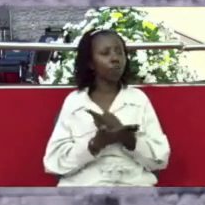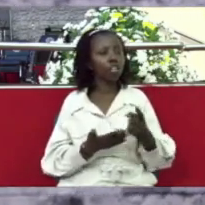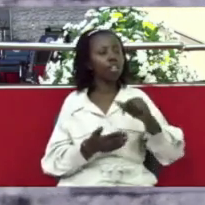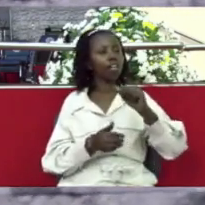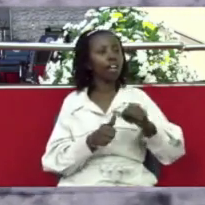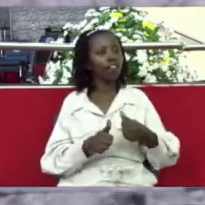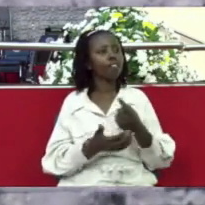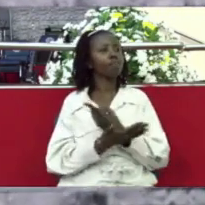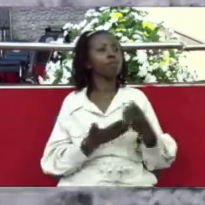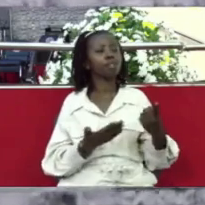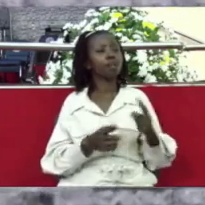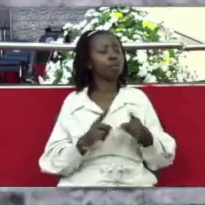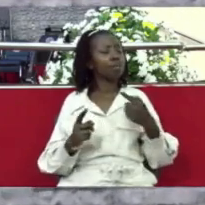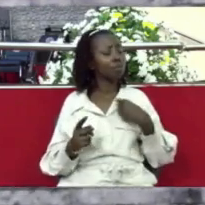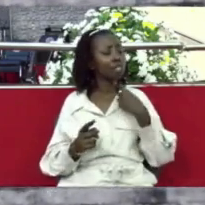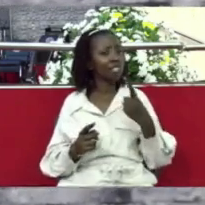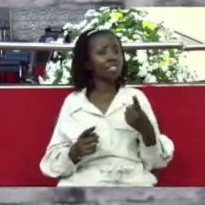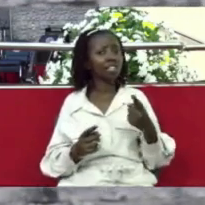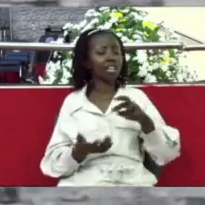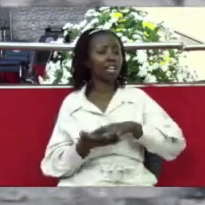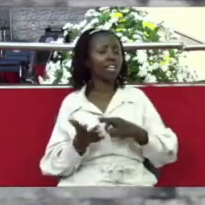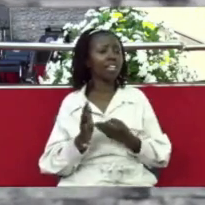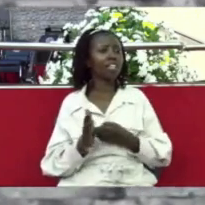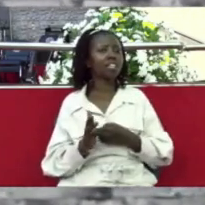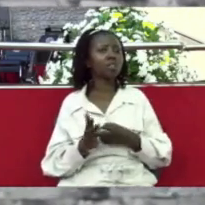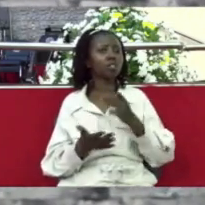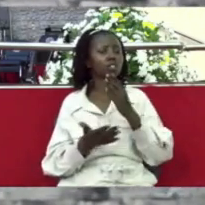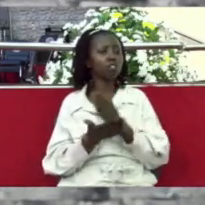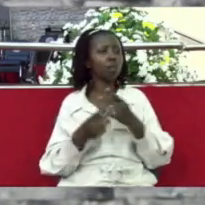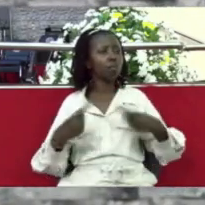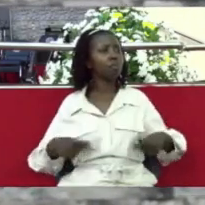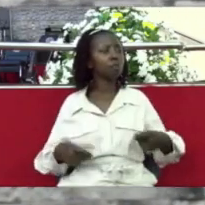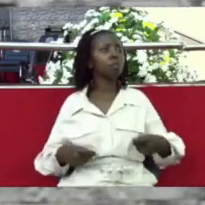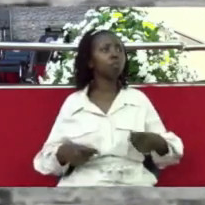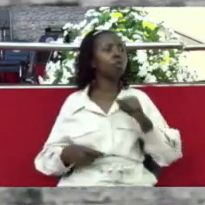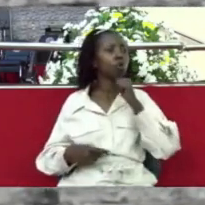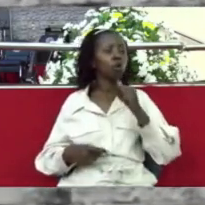the reason some of you have not reached your next level in finance